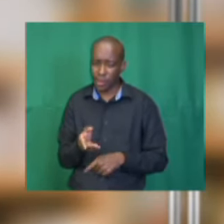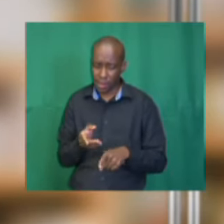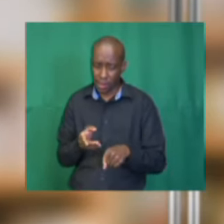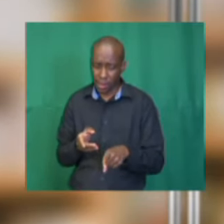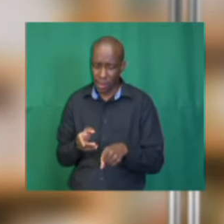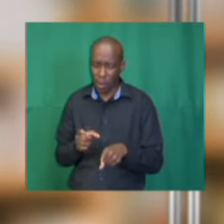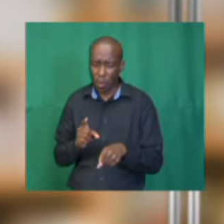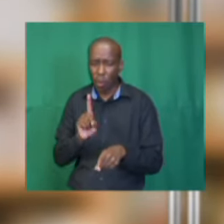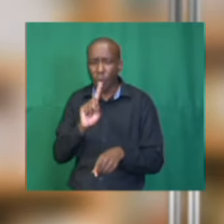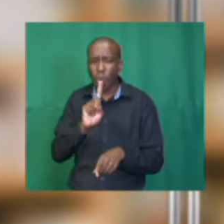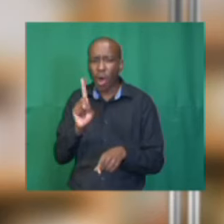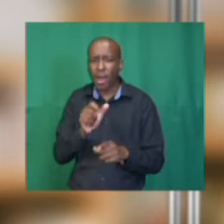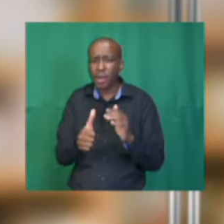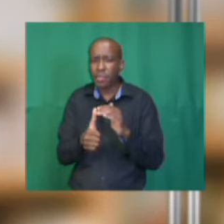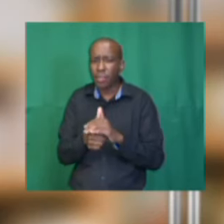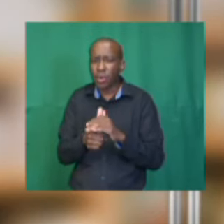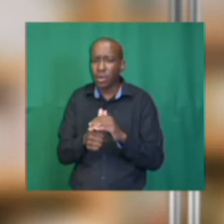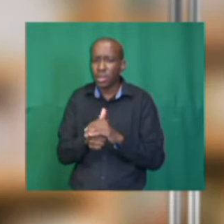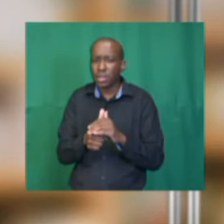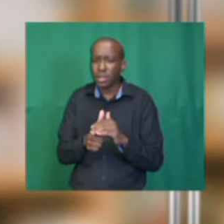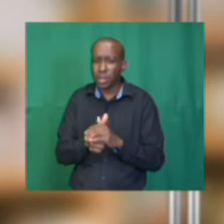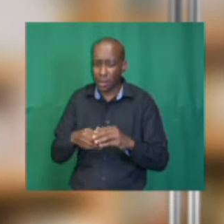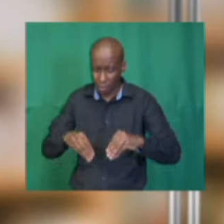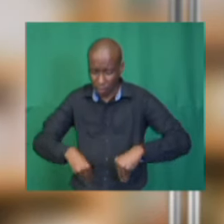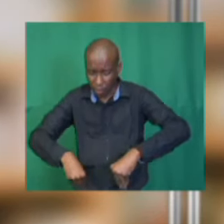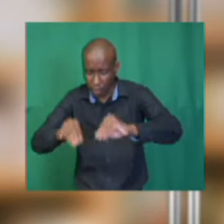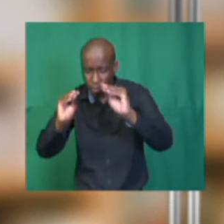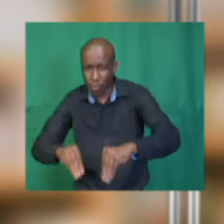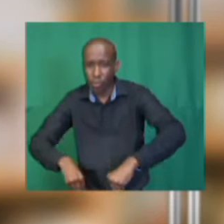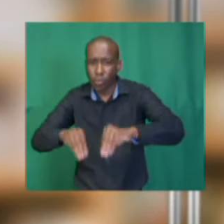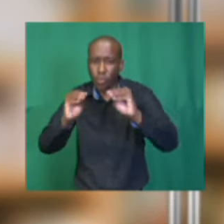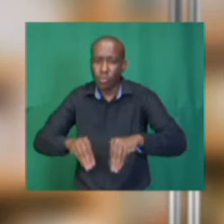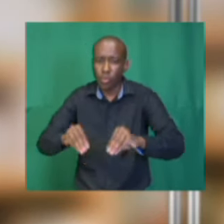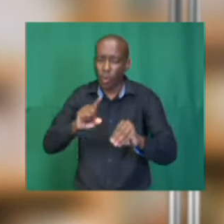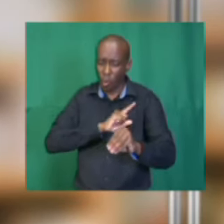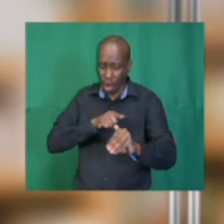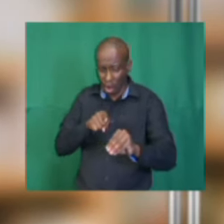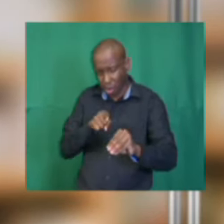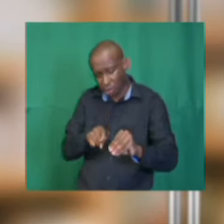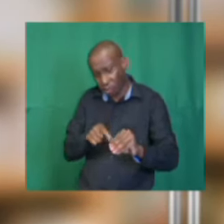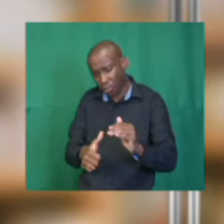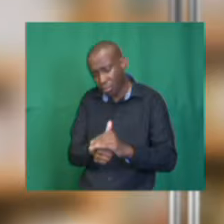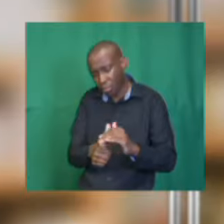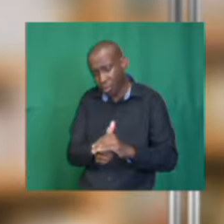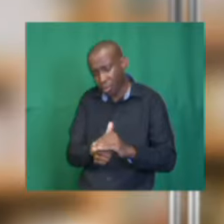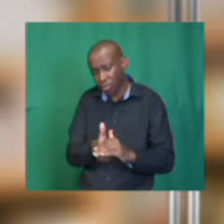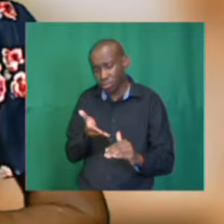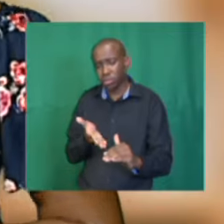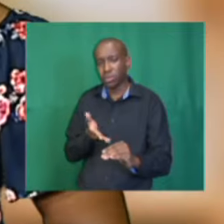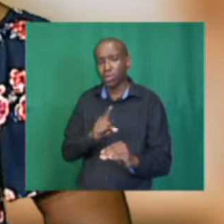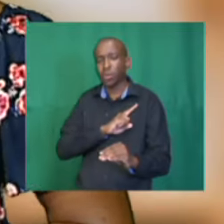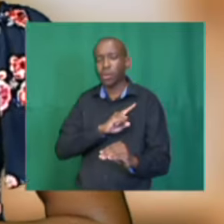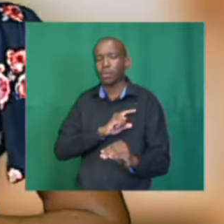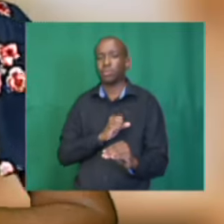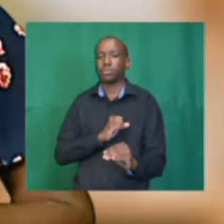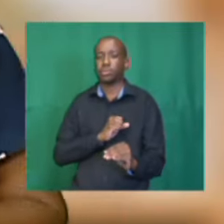the significance of garments thrown on the colt before use by Jesus?